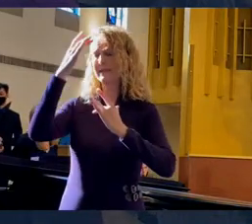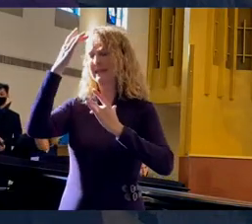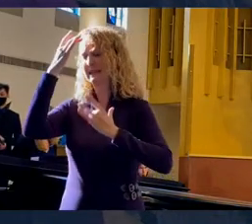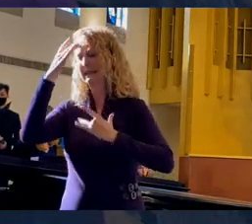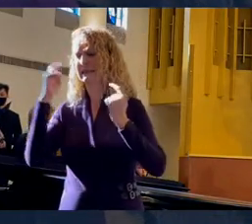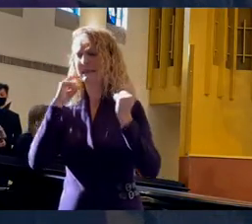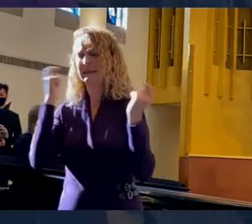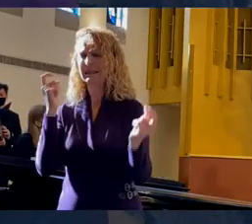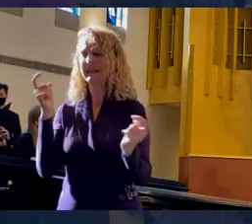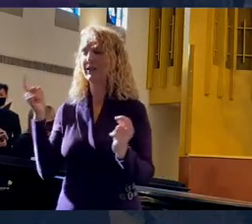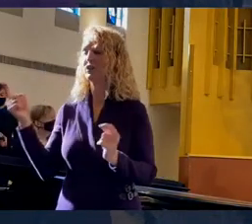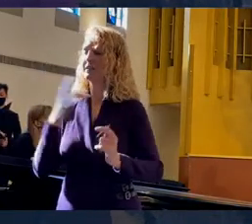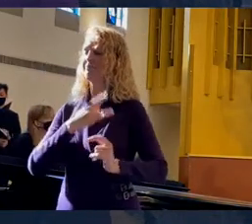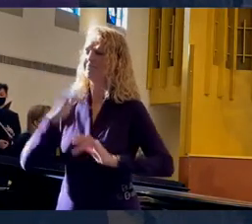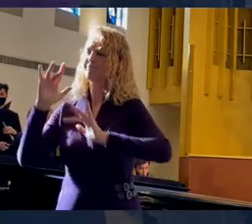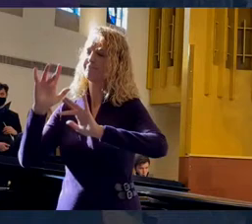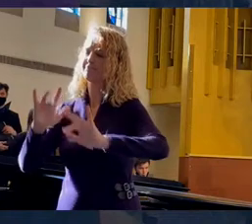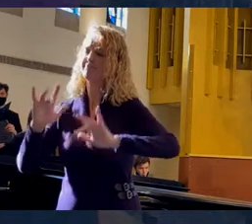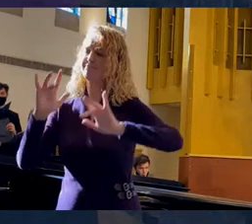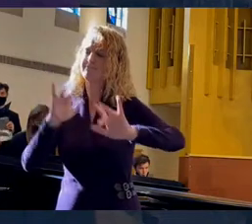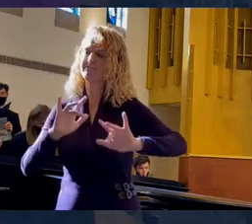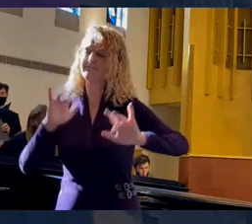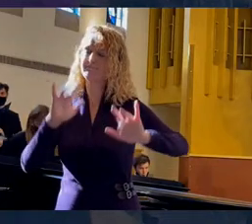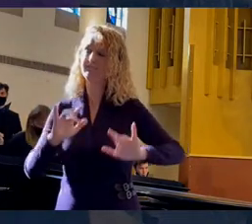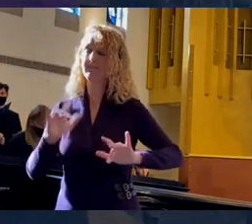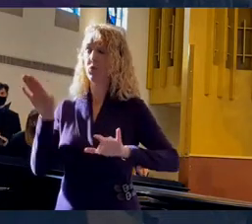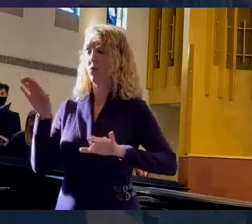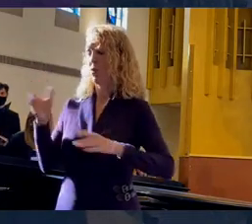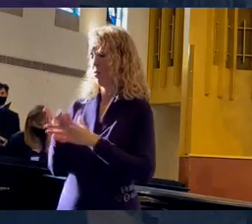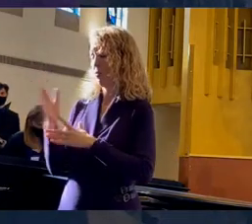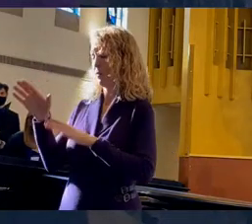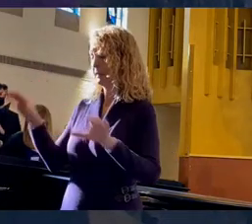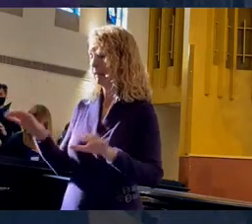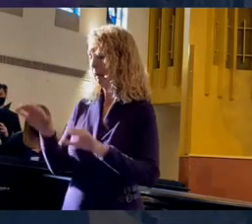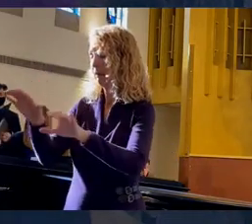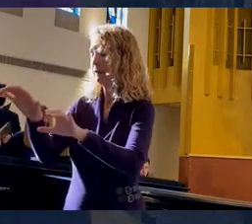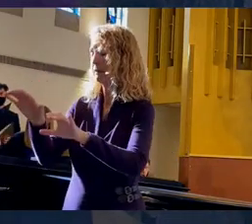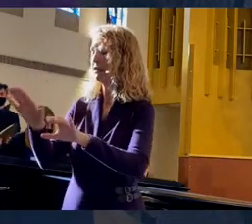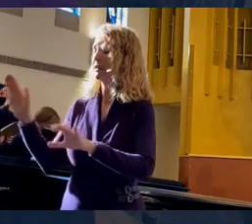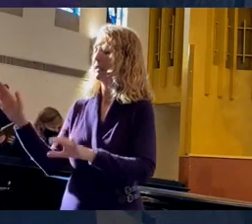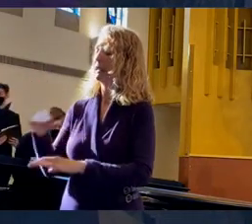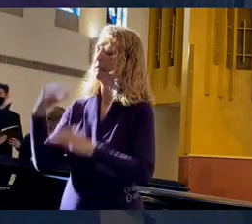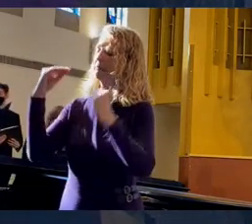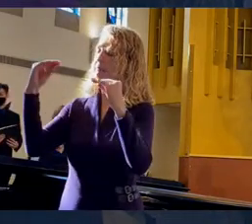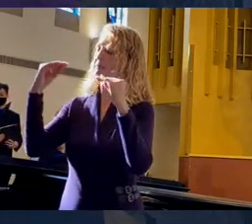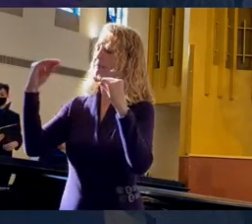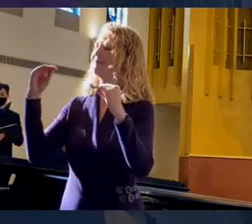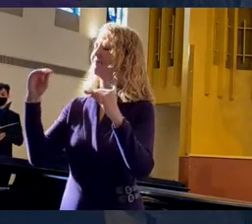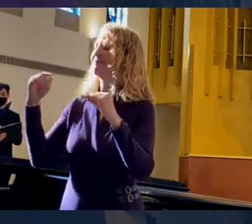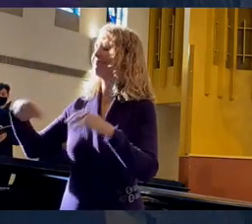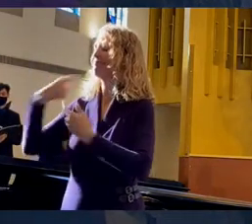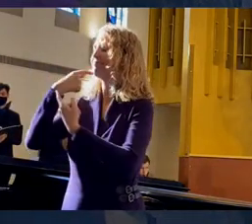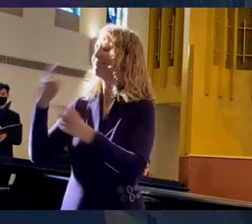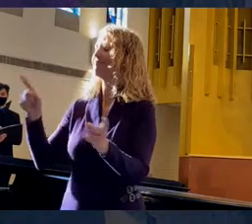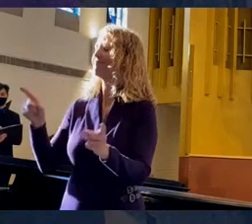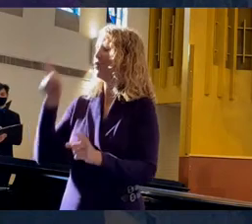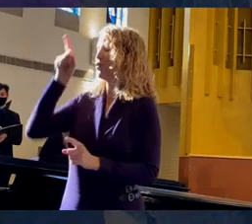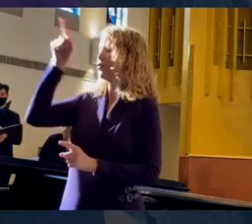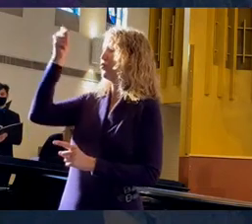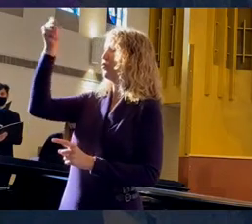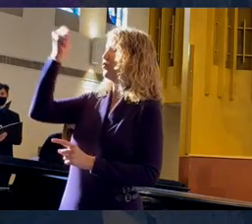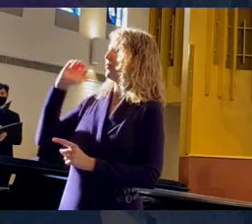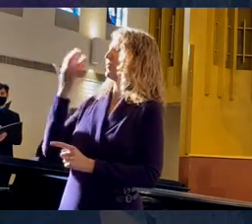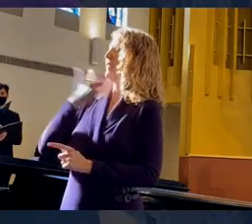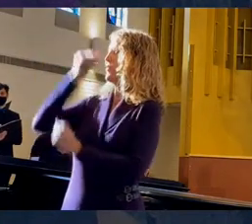and the afflicted. By word and deed, he announced to the world that you are our Father and that you care for all your sons